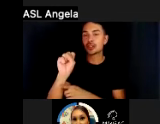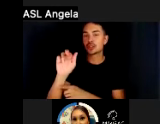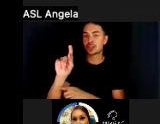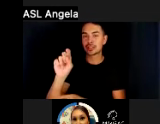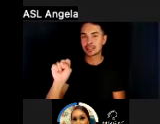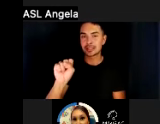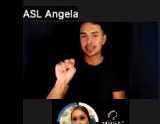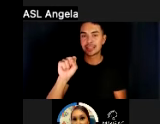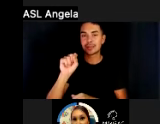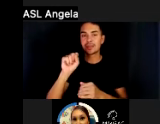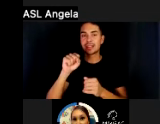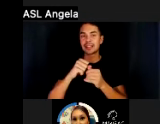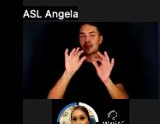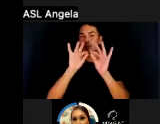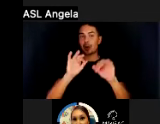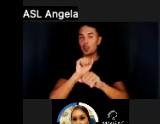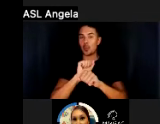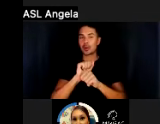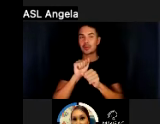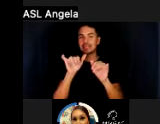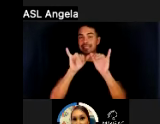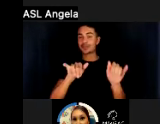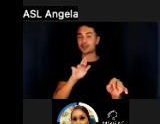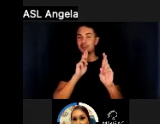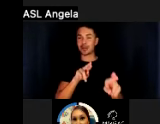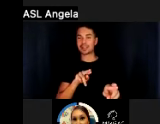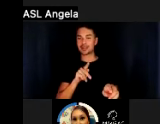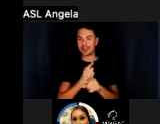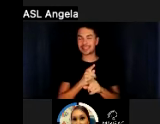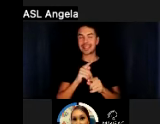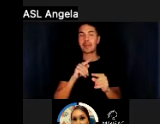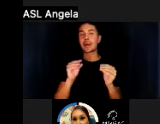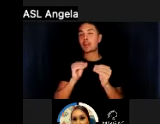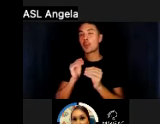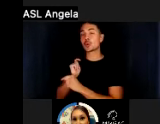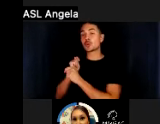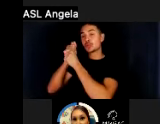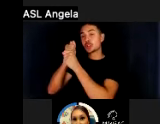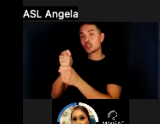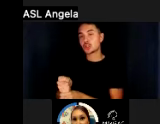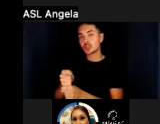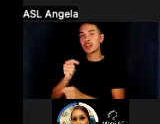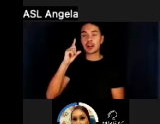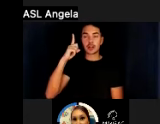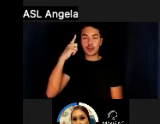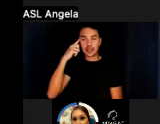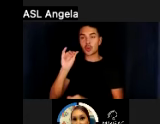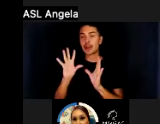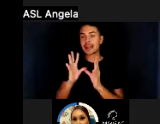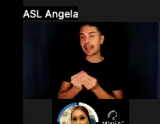in the framework of the systems response, but also in the framework of more of a traditional like governance or clan